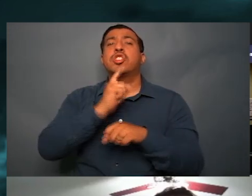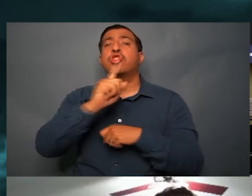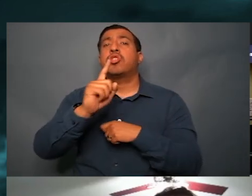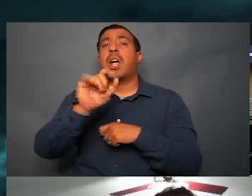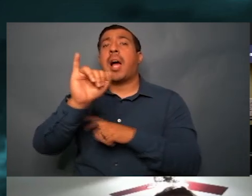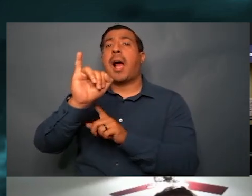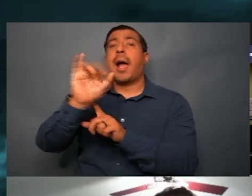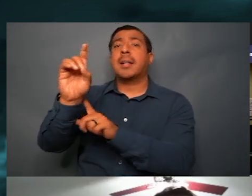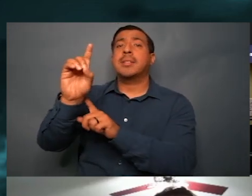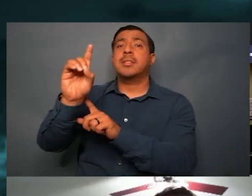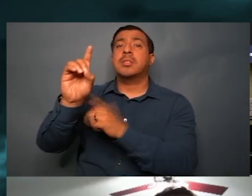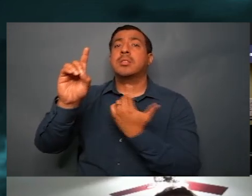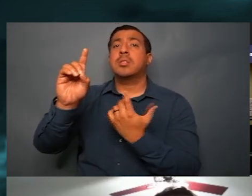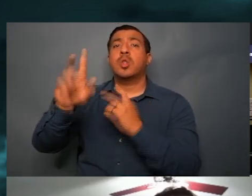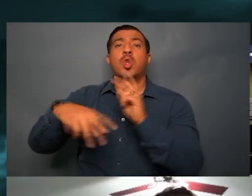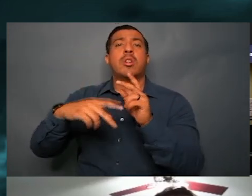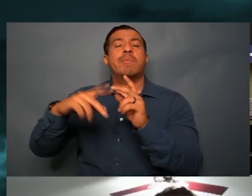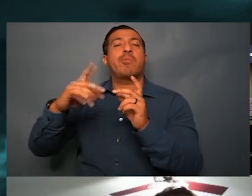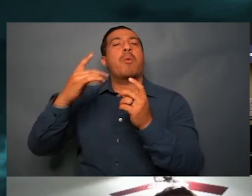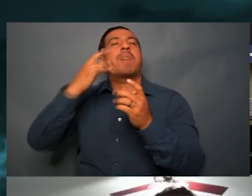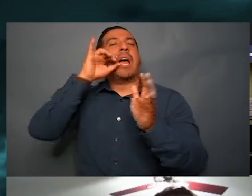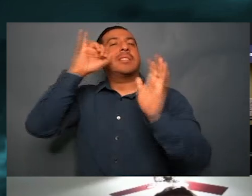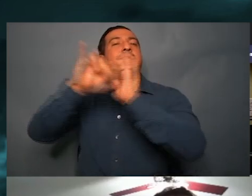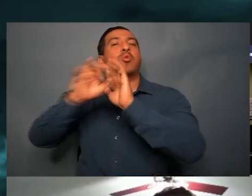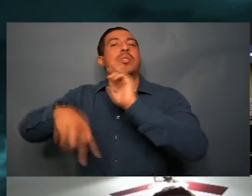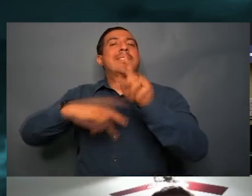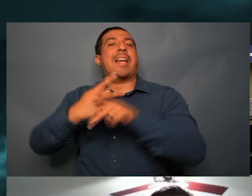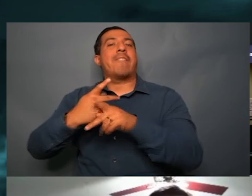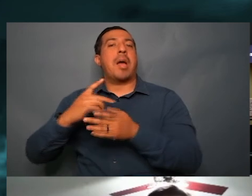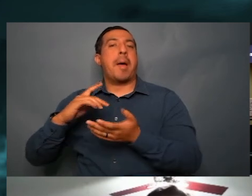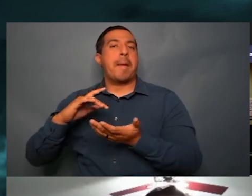type of medical conditions you have. Often if